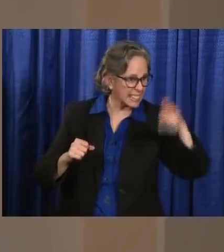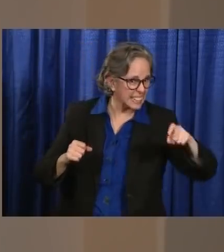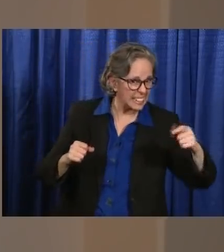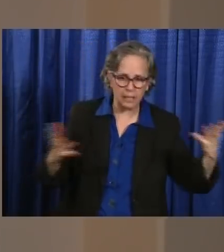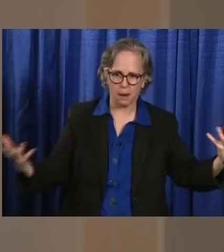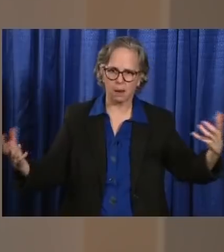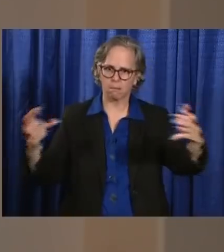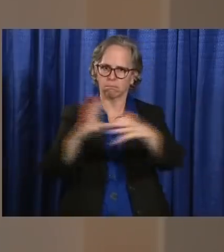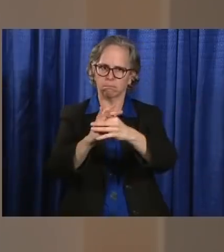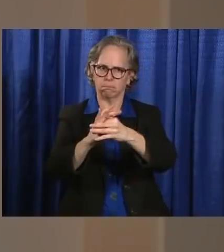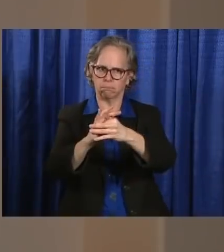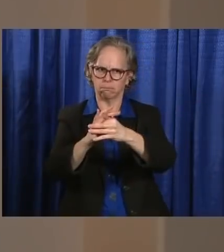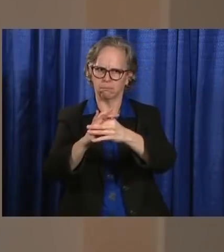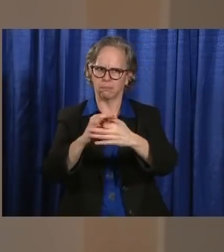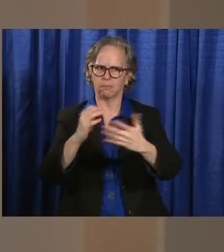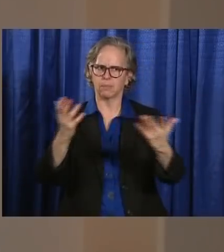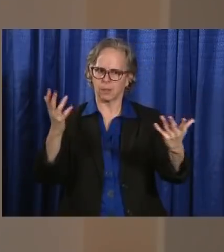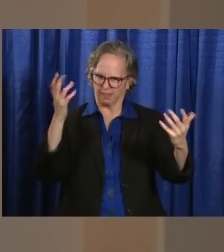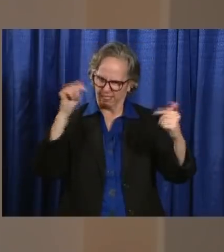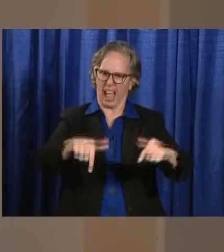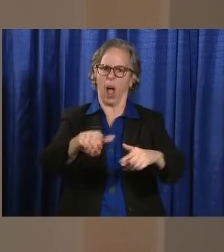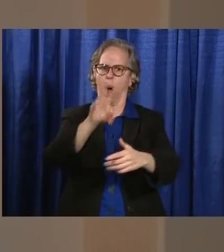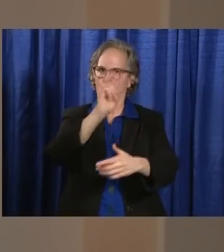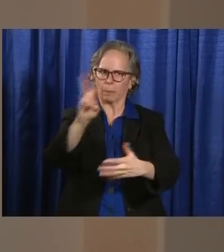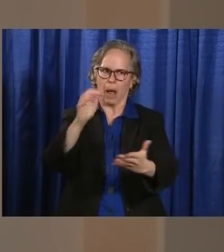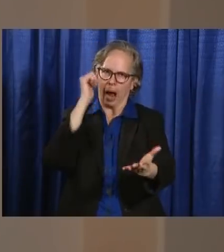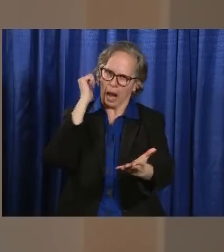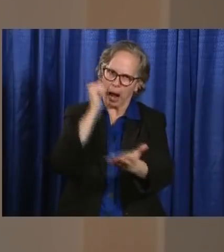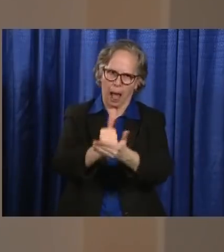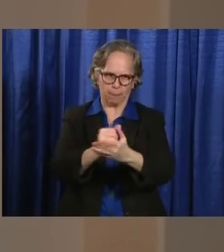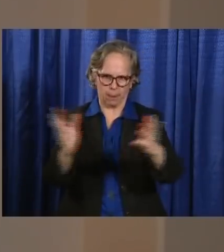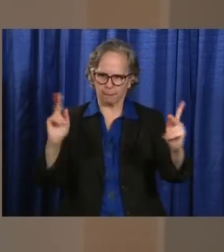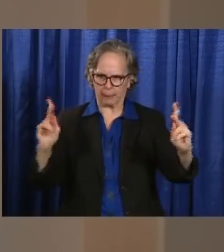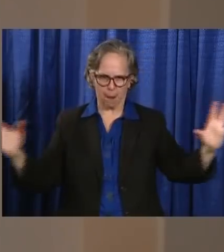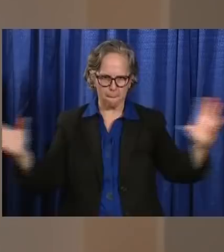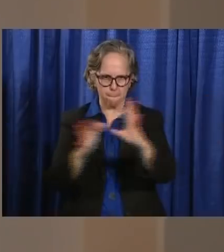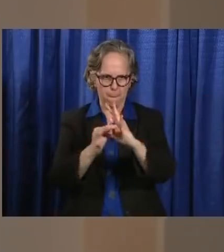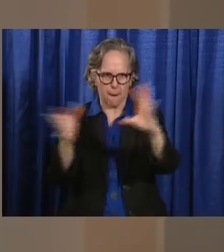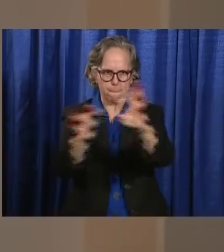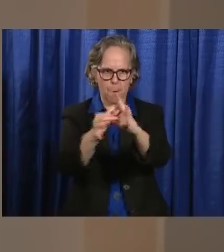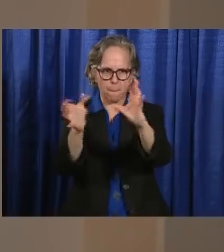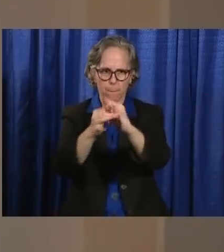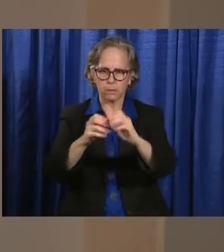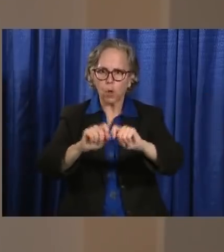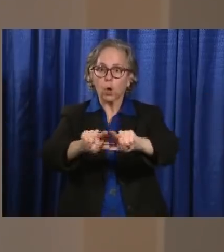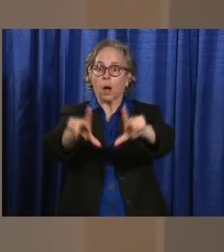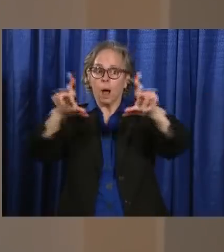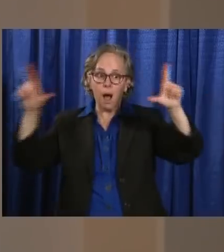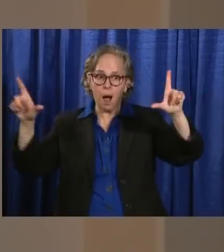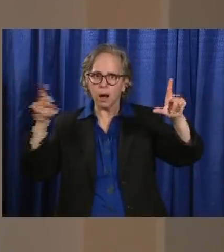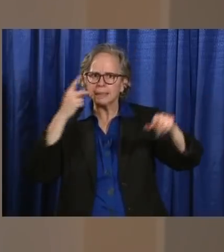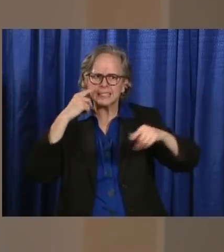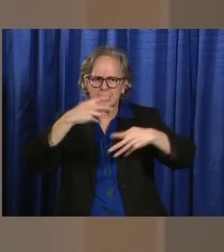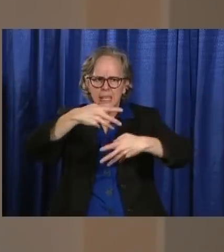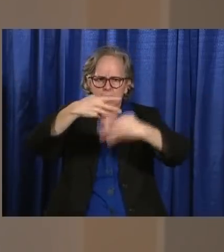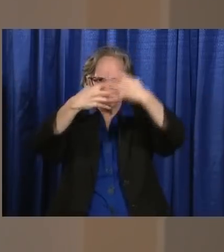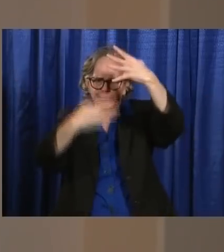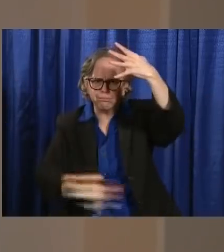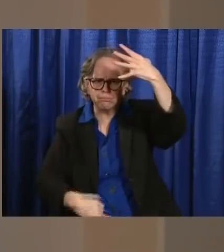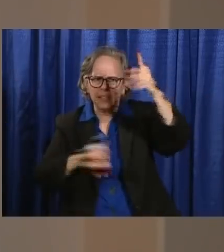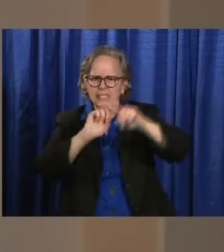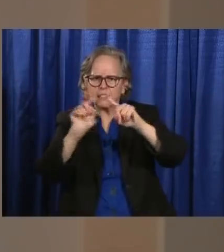get that information out there for people who might want to go help out during this difficult